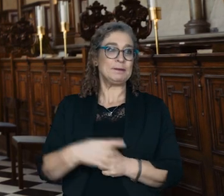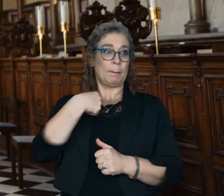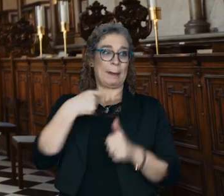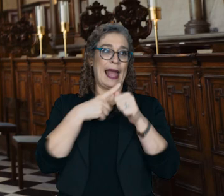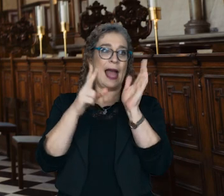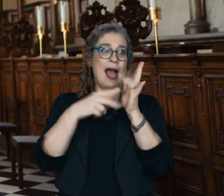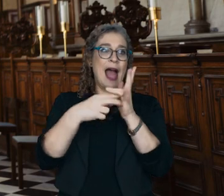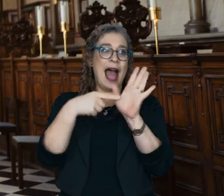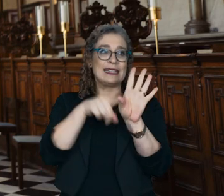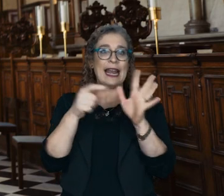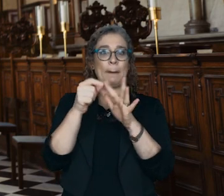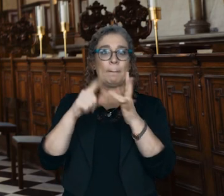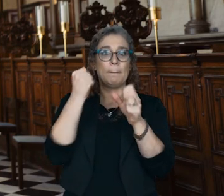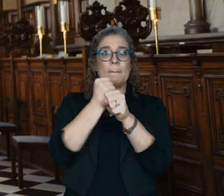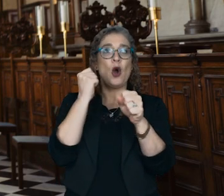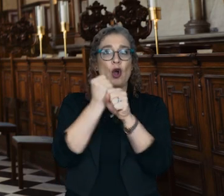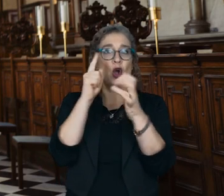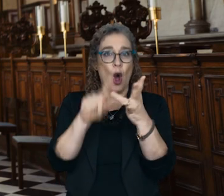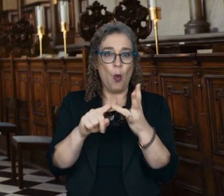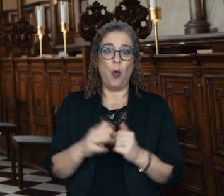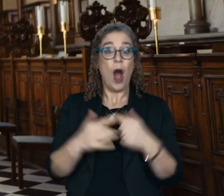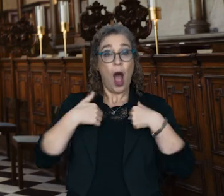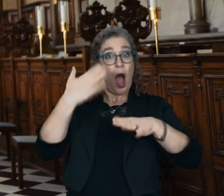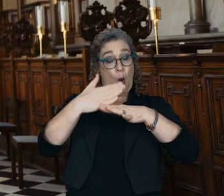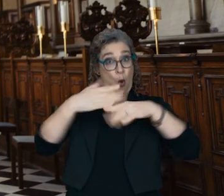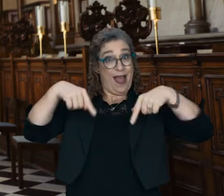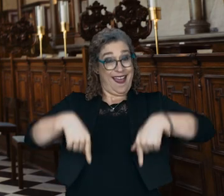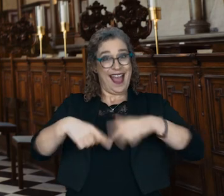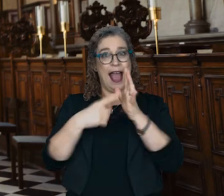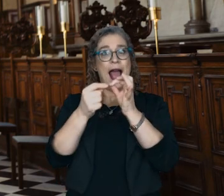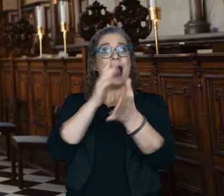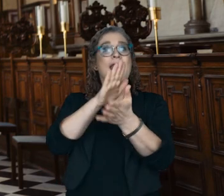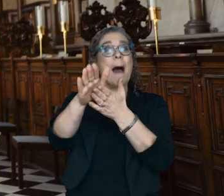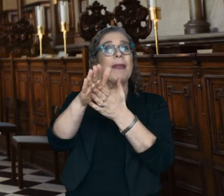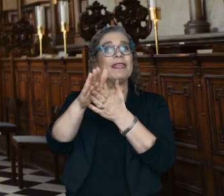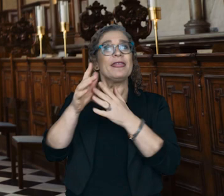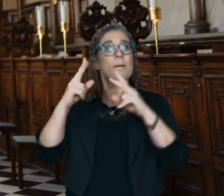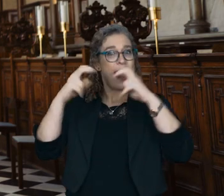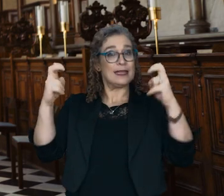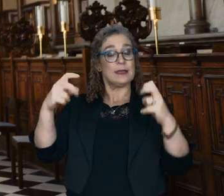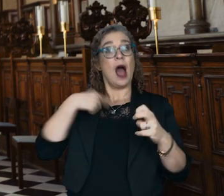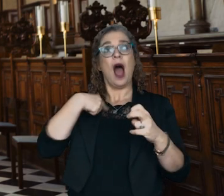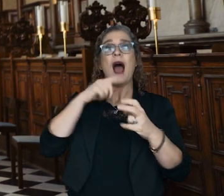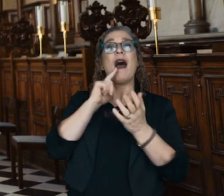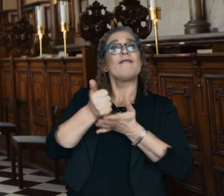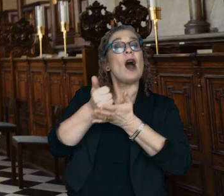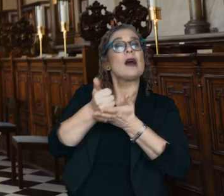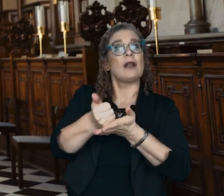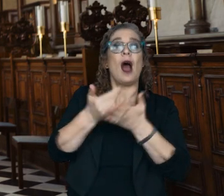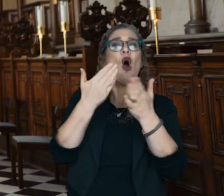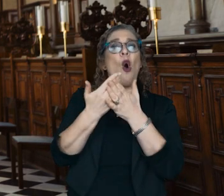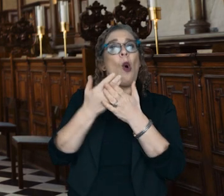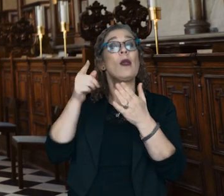am Anthony Poggo, and I work here at Lambeth Palace as the Archbishop of Canterbury's advisor on Anglican